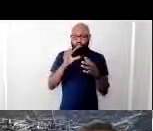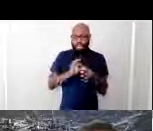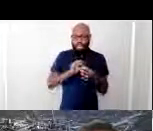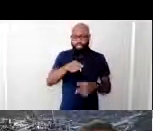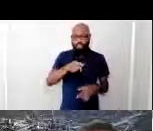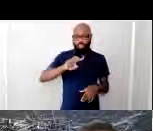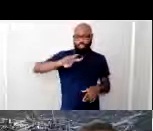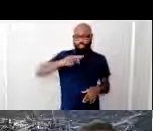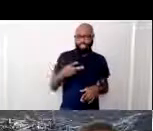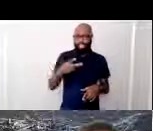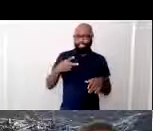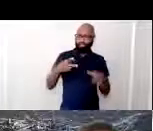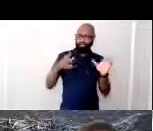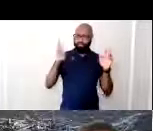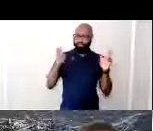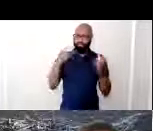dollars?